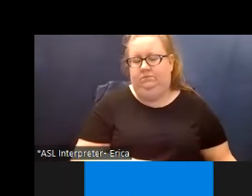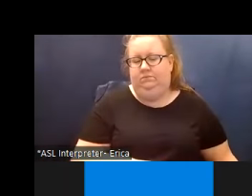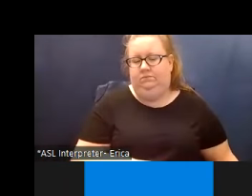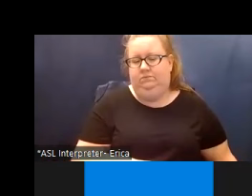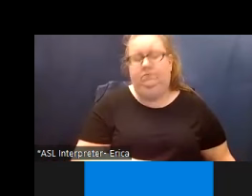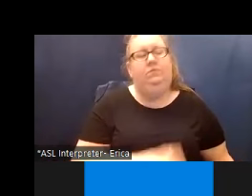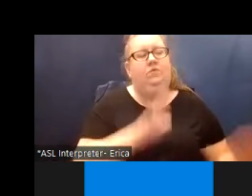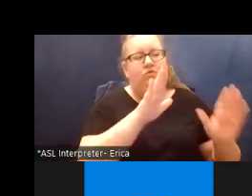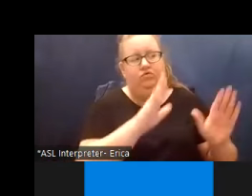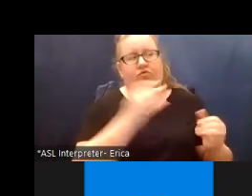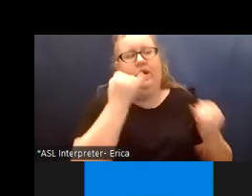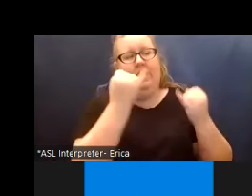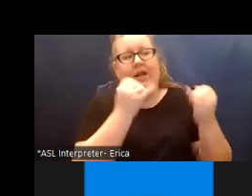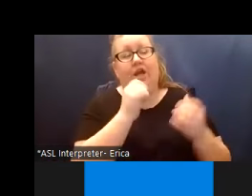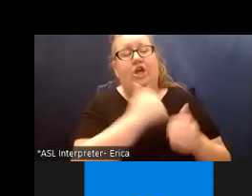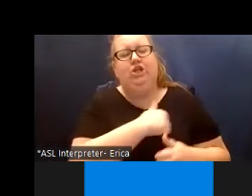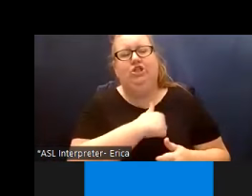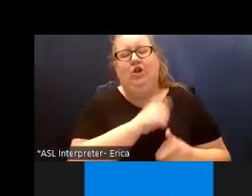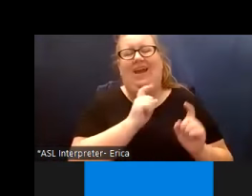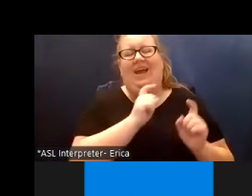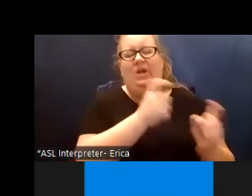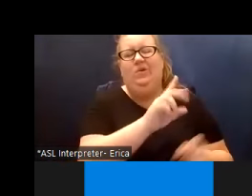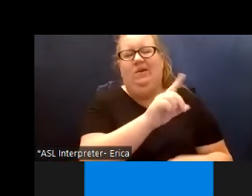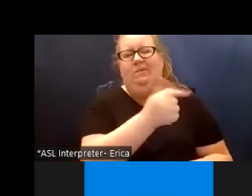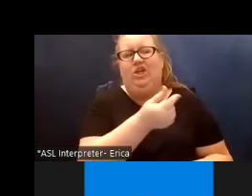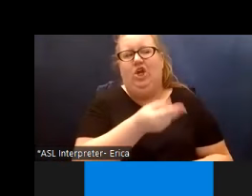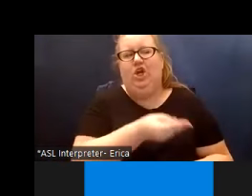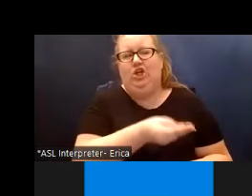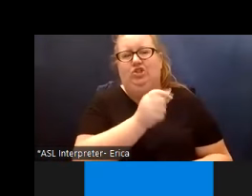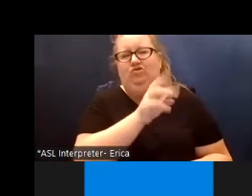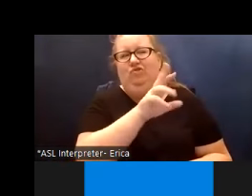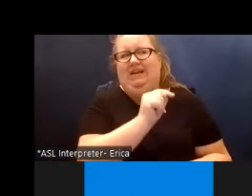Great idea. Sorry, I had to give my dog a treat. So he would be quiet.